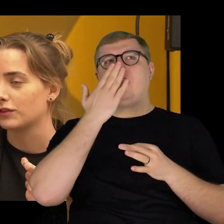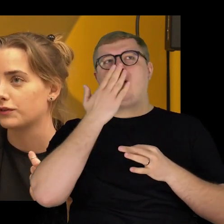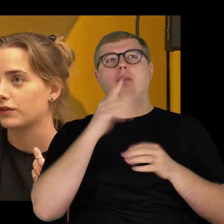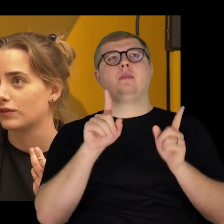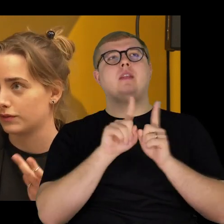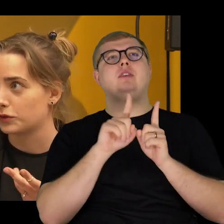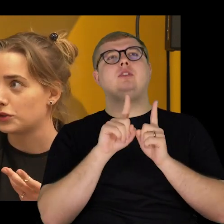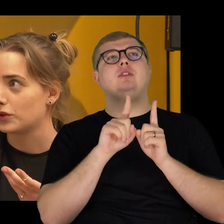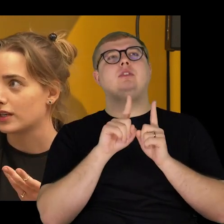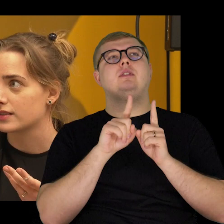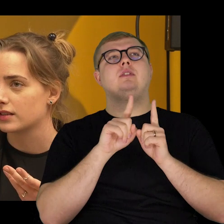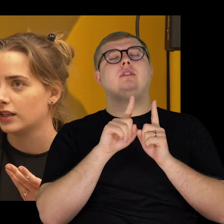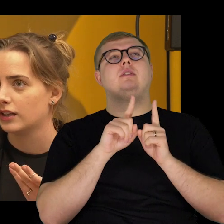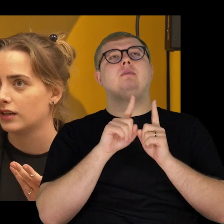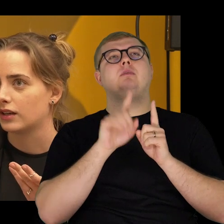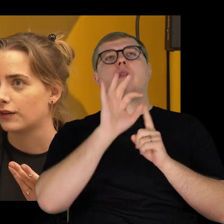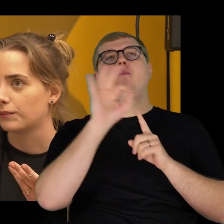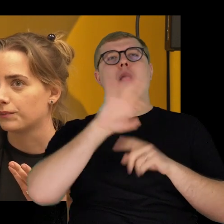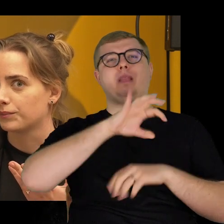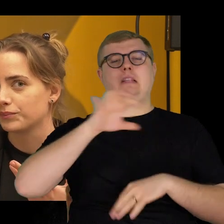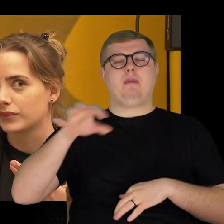framework for you as